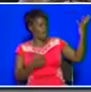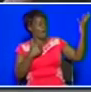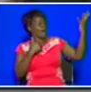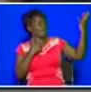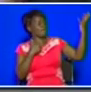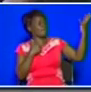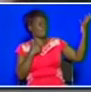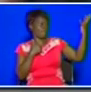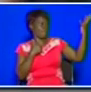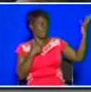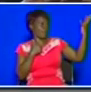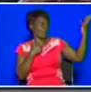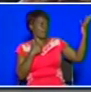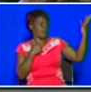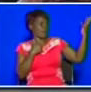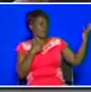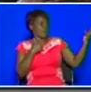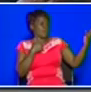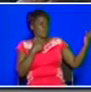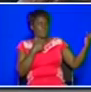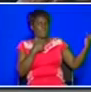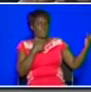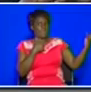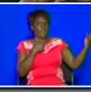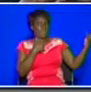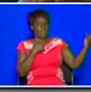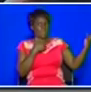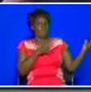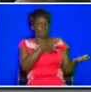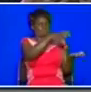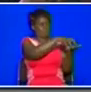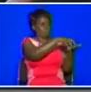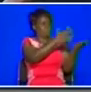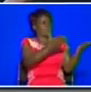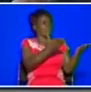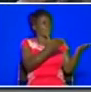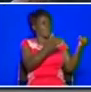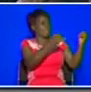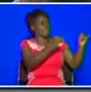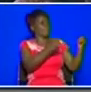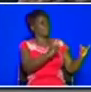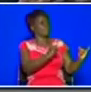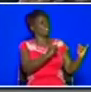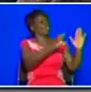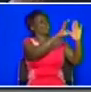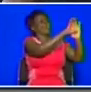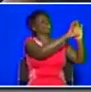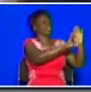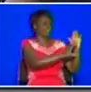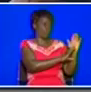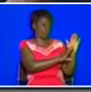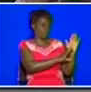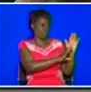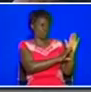that our platform, you don't need to invent a platform. Our platform is to implement our constitution. Because